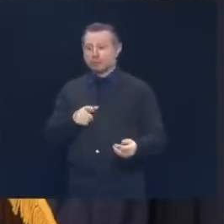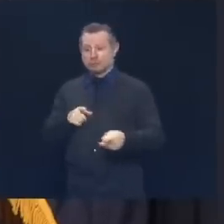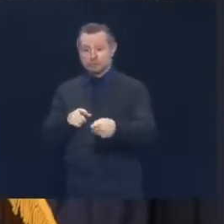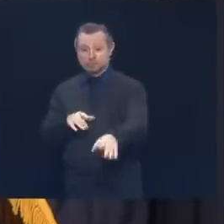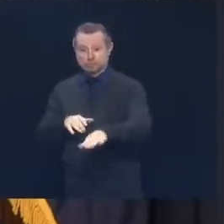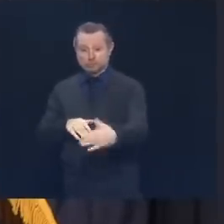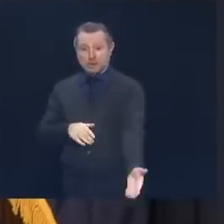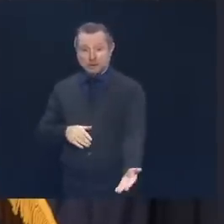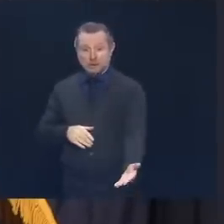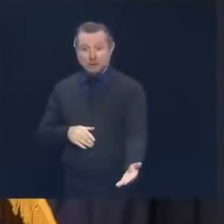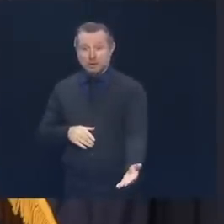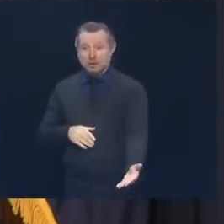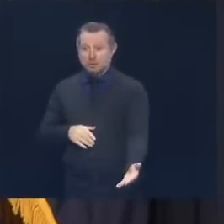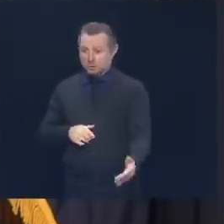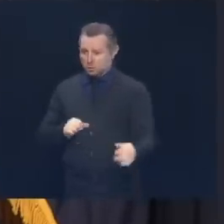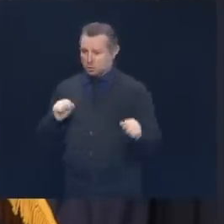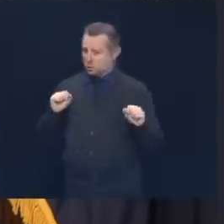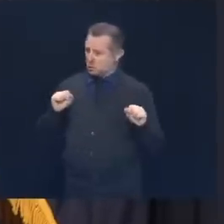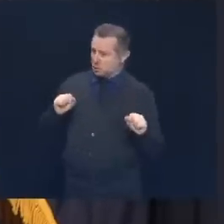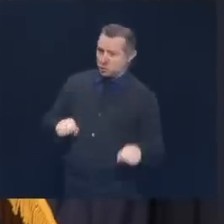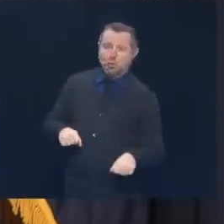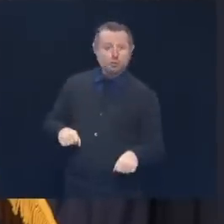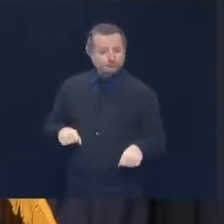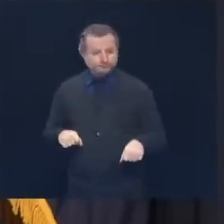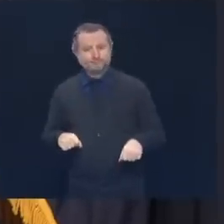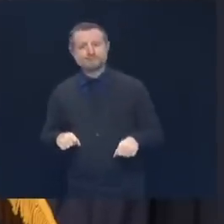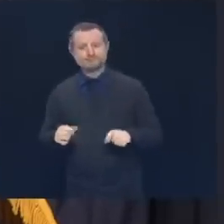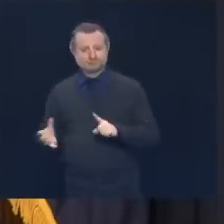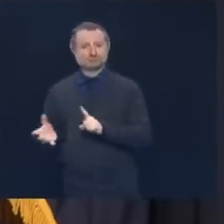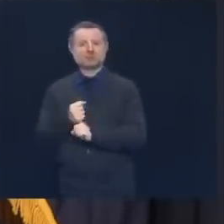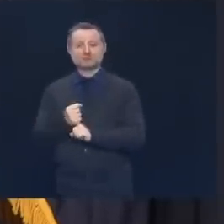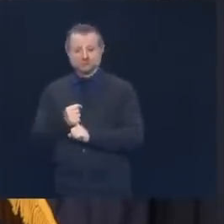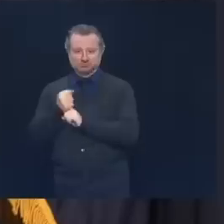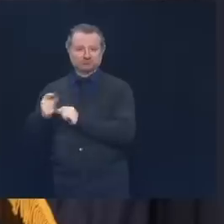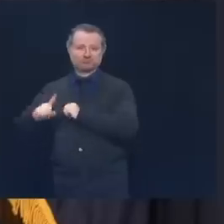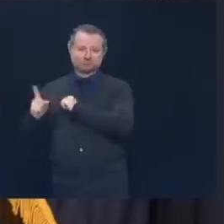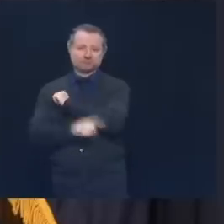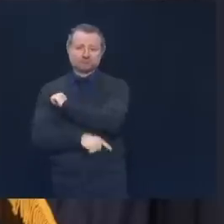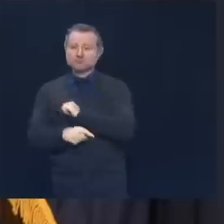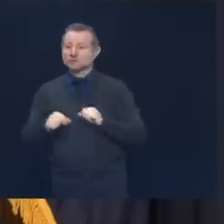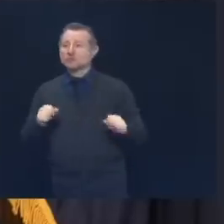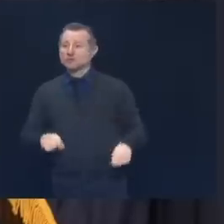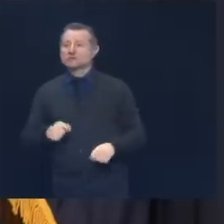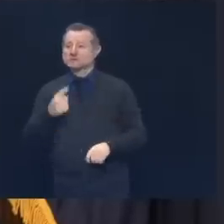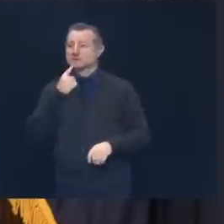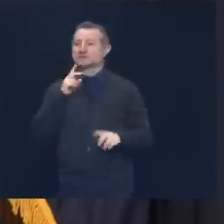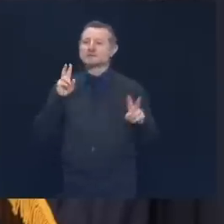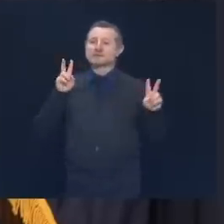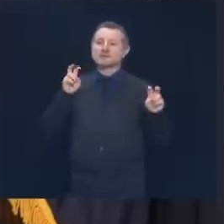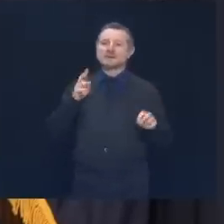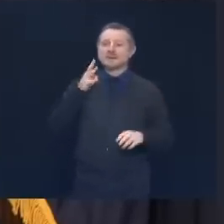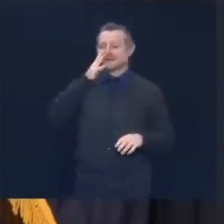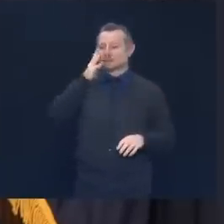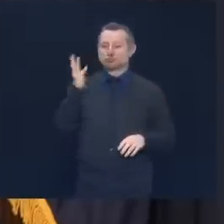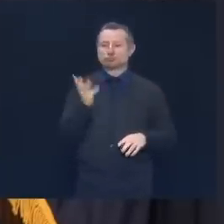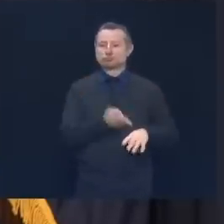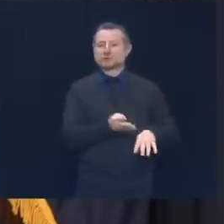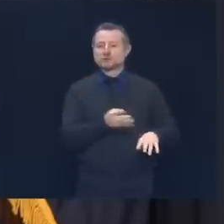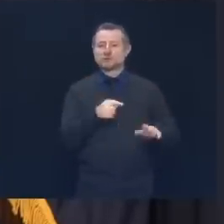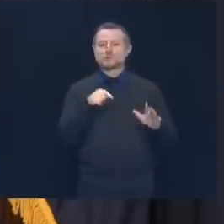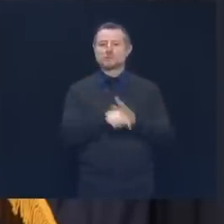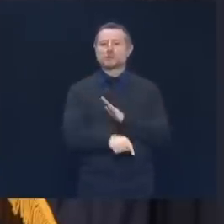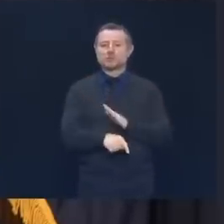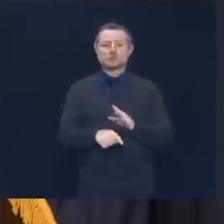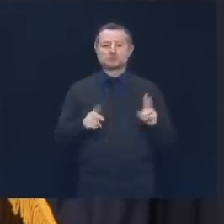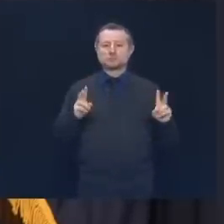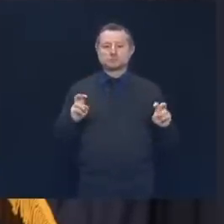a possible aggressive legal theory saying that you were negligent in it. I don't think anybody would ever do it, but I